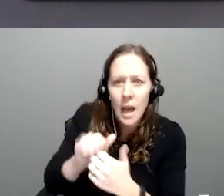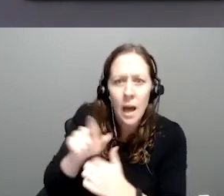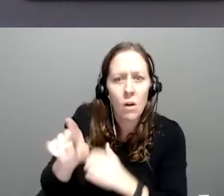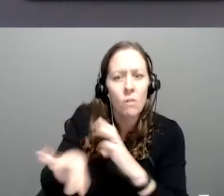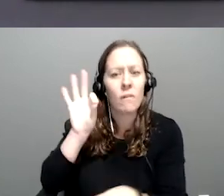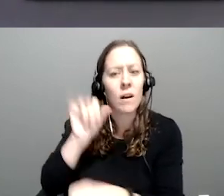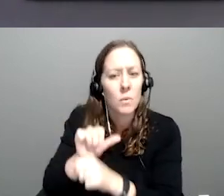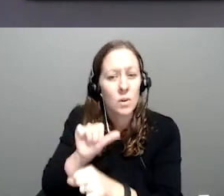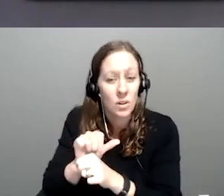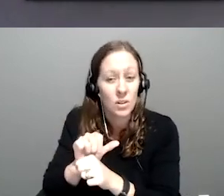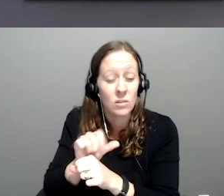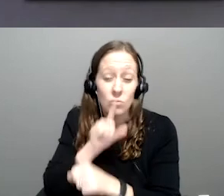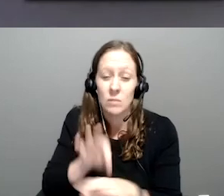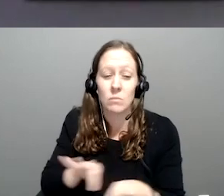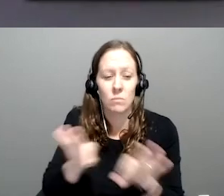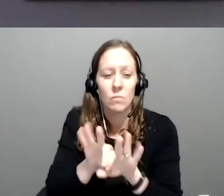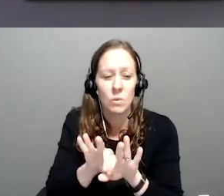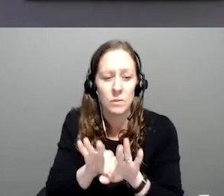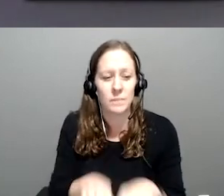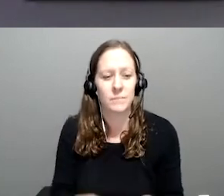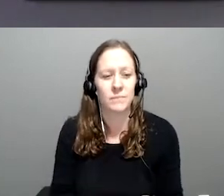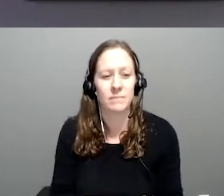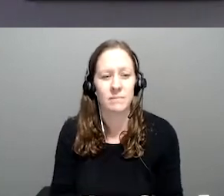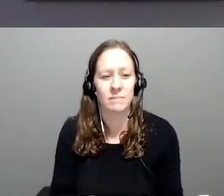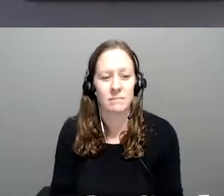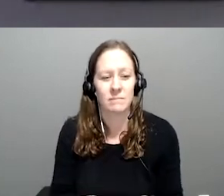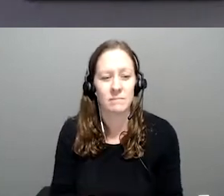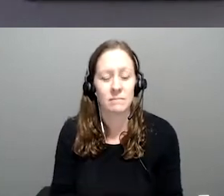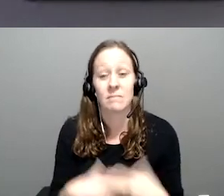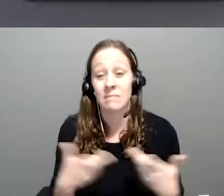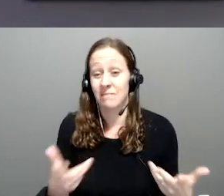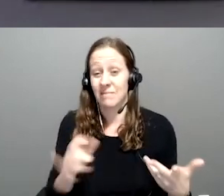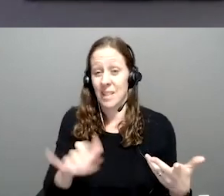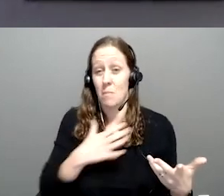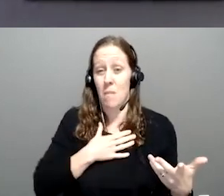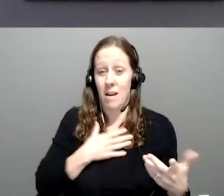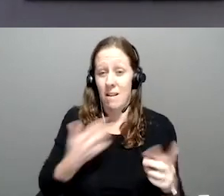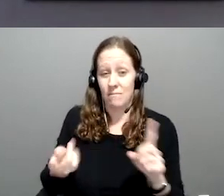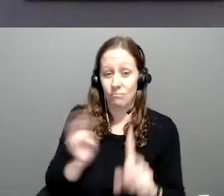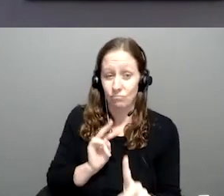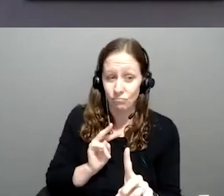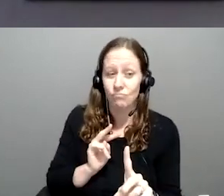careers. So that's my big take on that. And I think if I were to